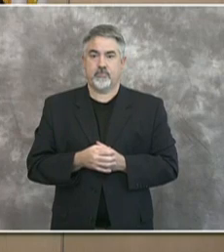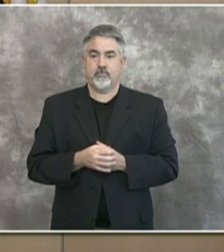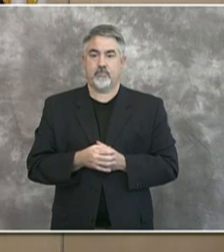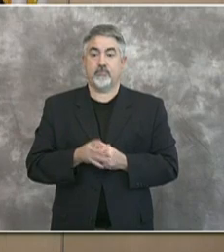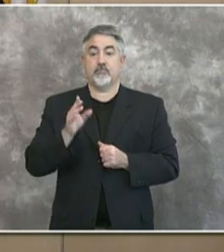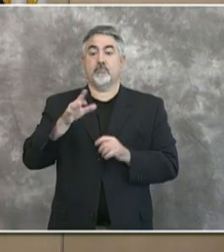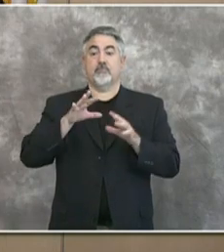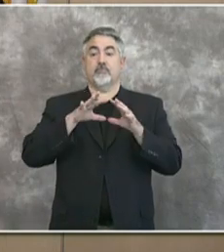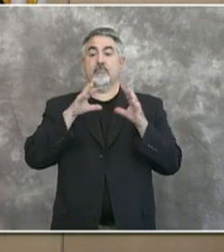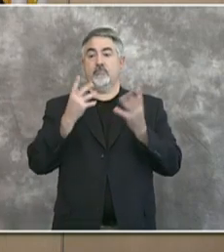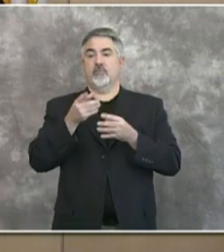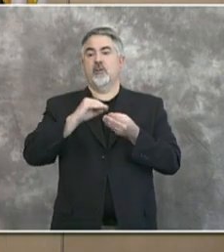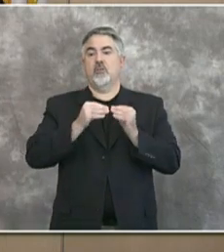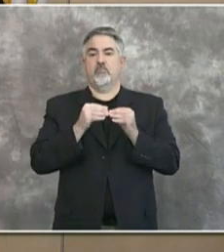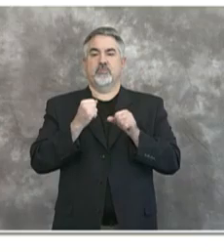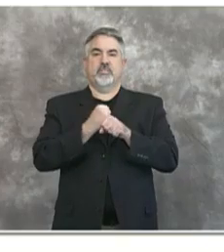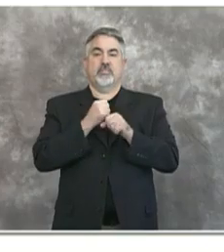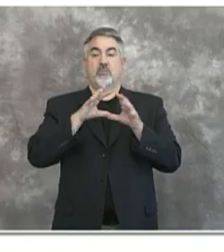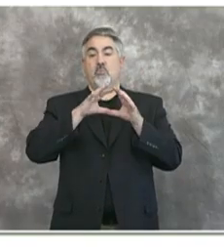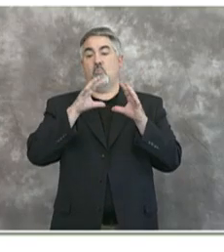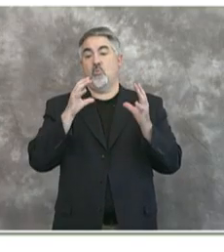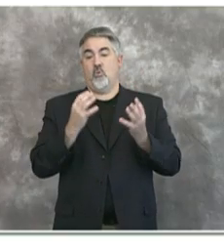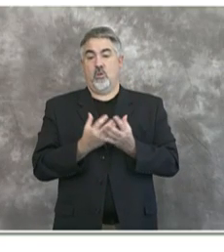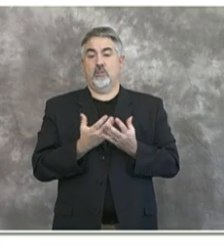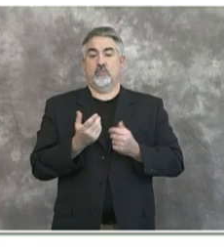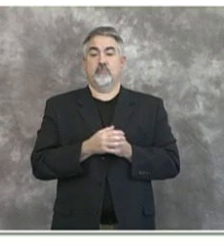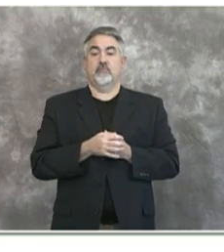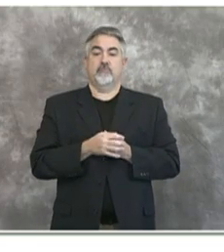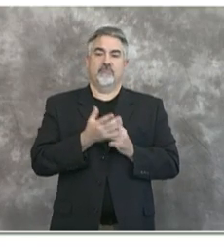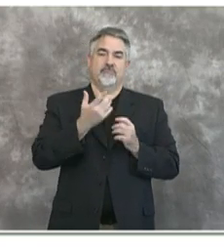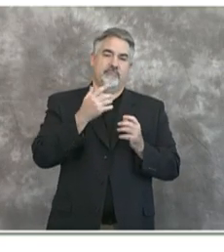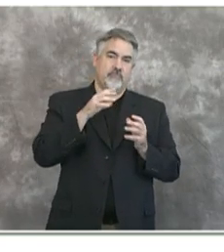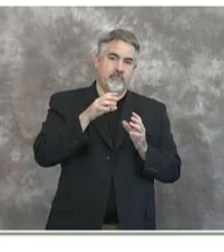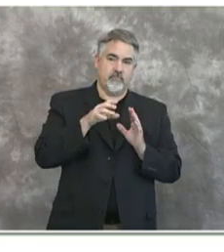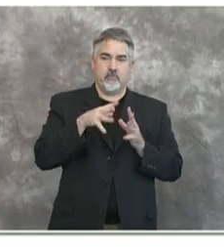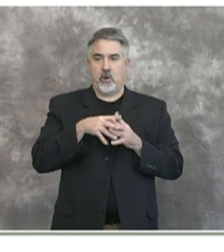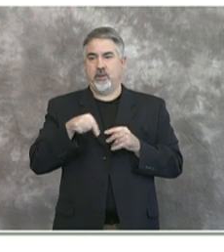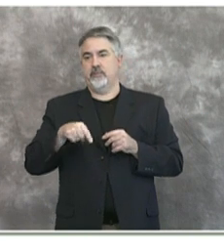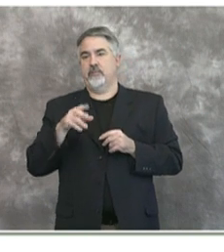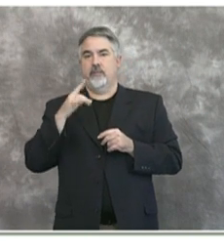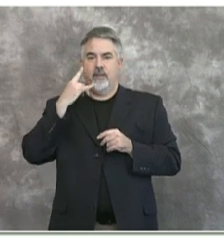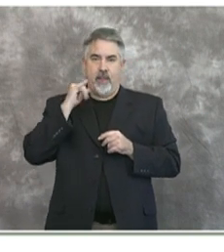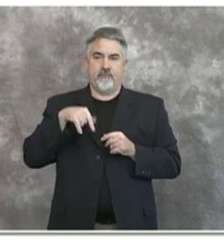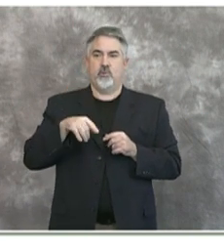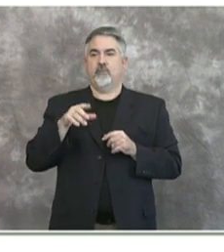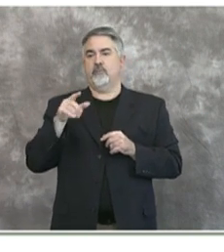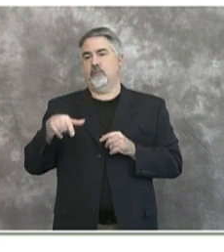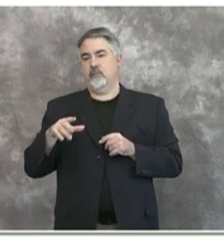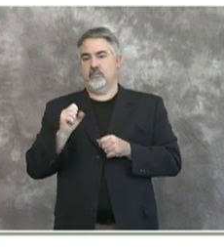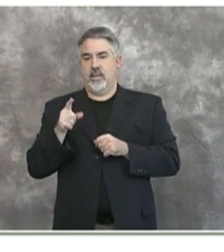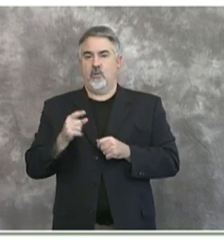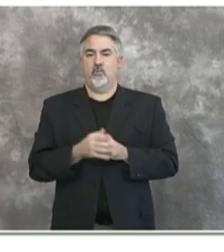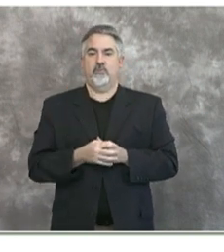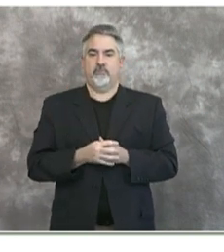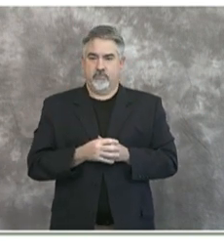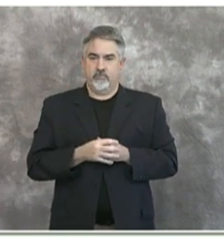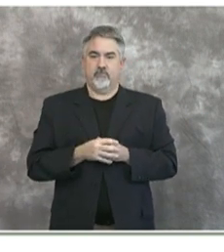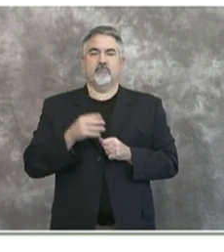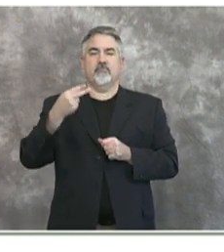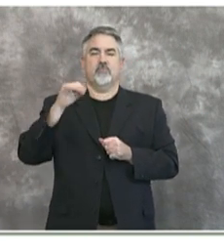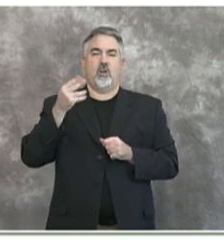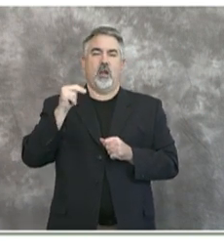global, national, and state statistics based on data that has been obtained from the Johns Hopkins dashboard at about noon